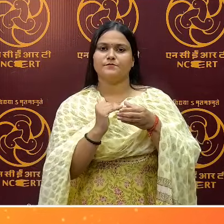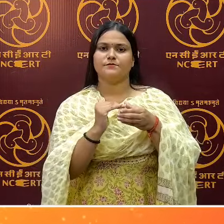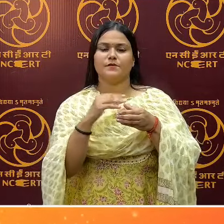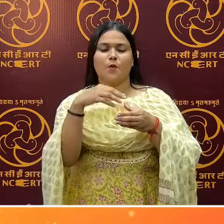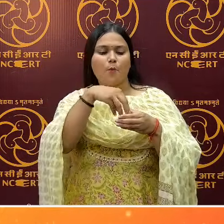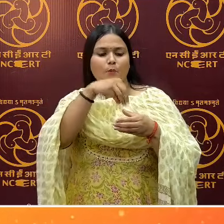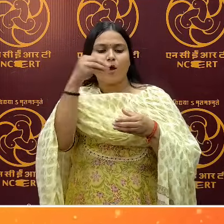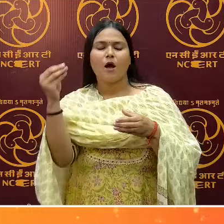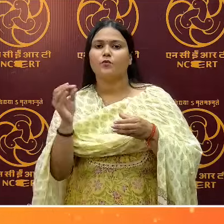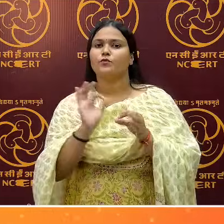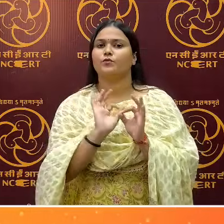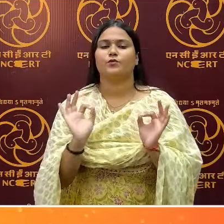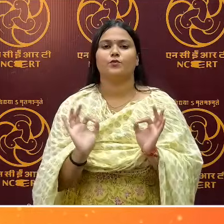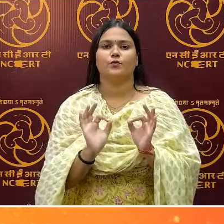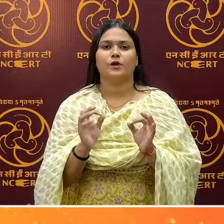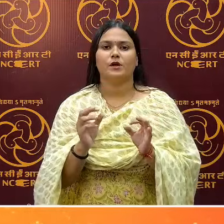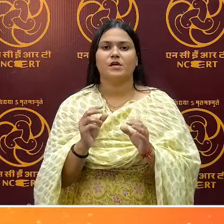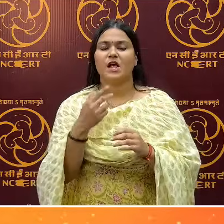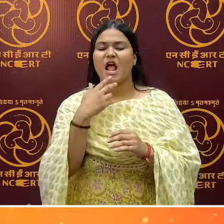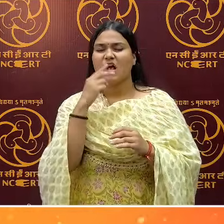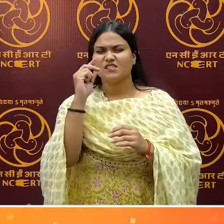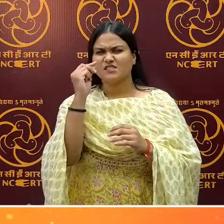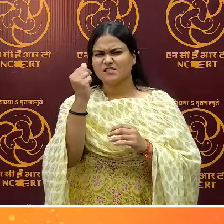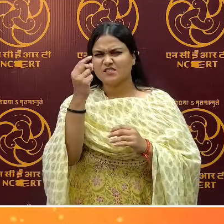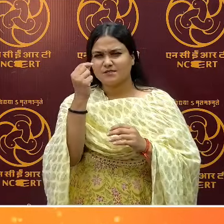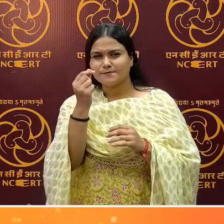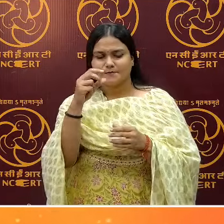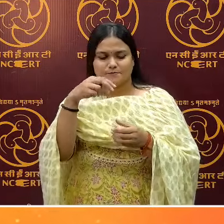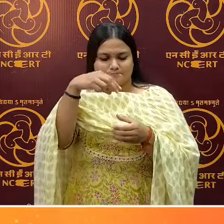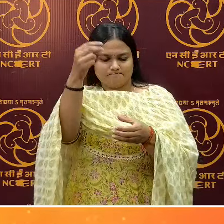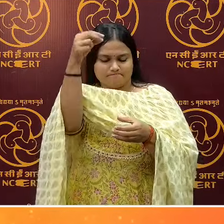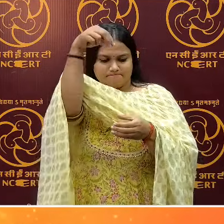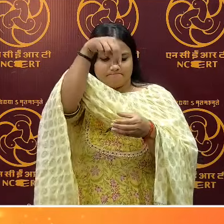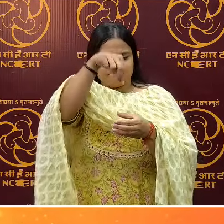And I try to put a lemon into this. So